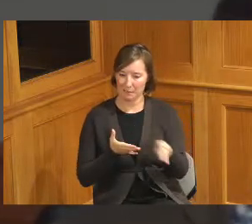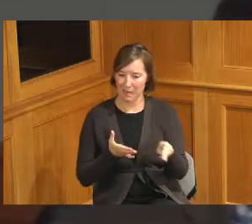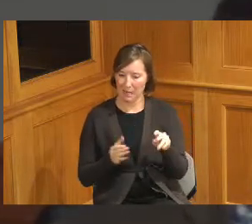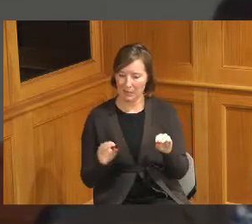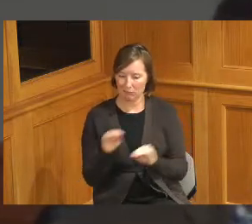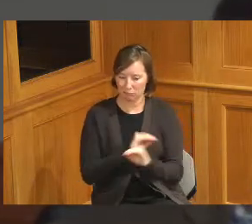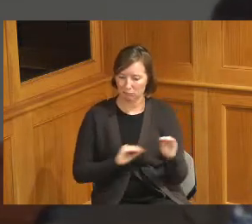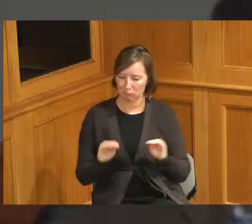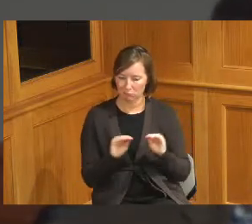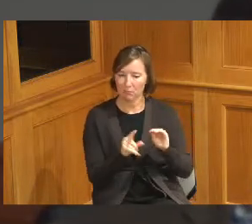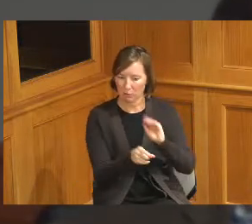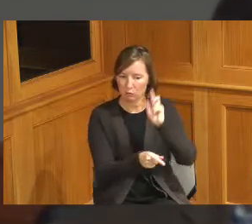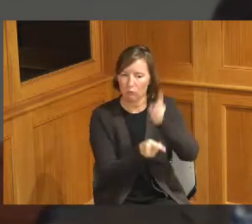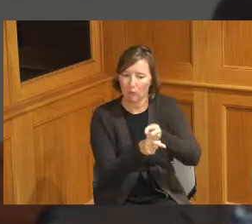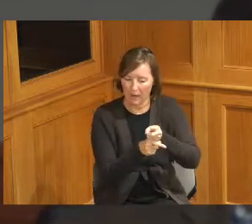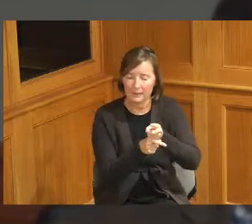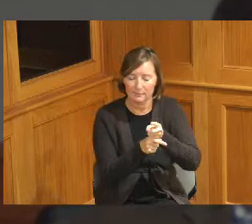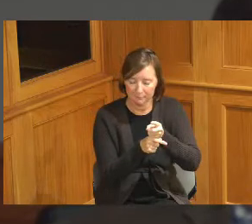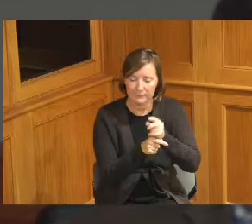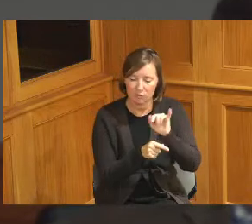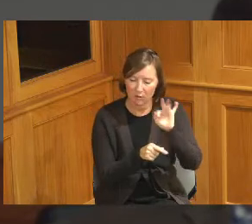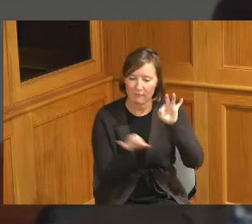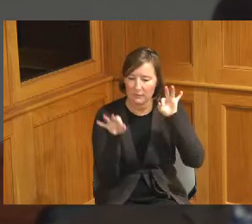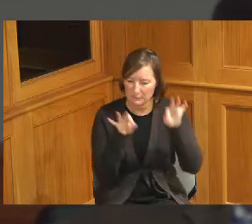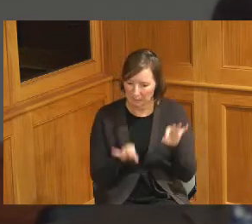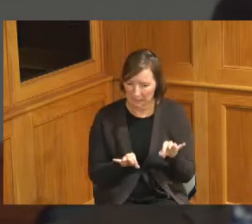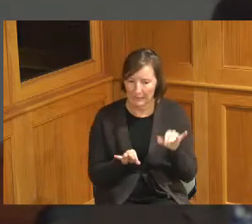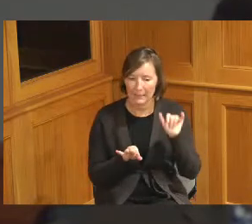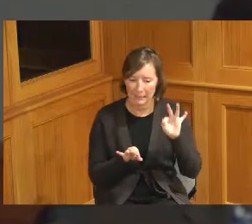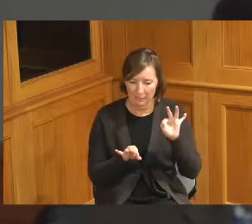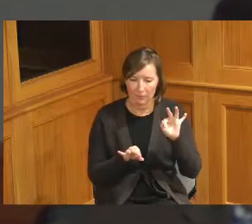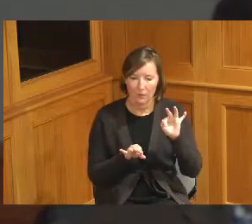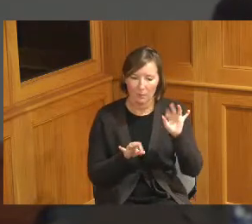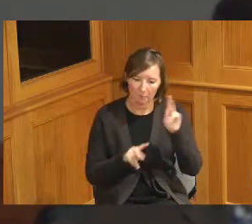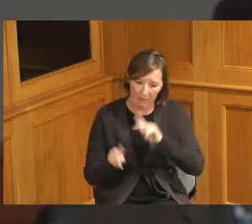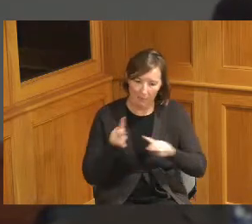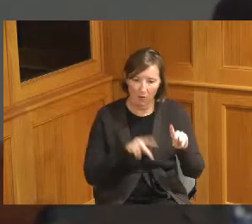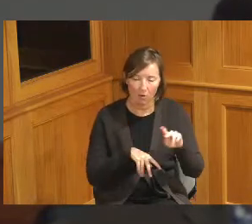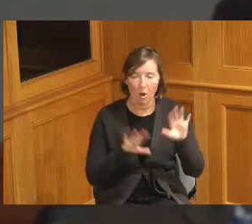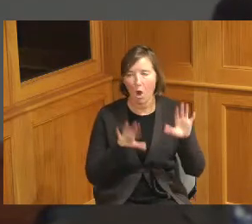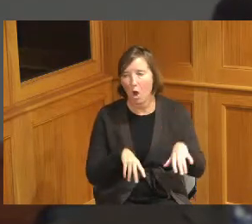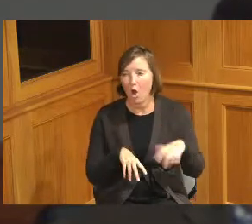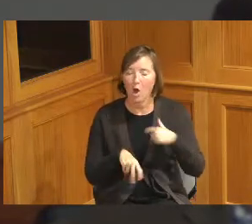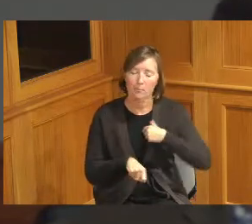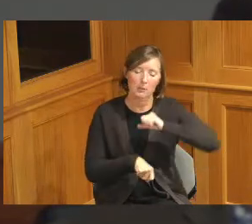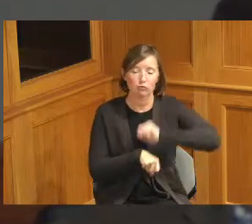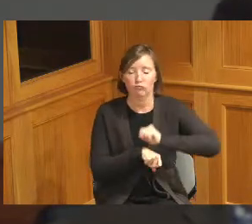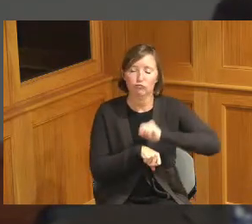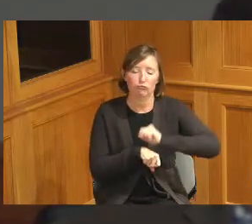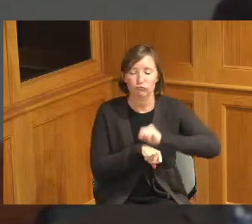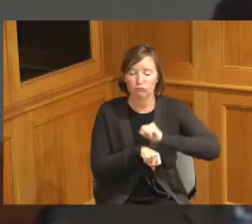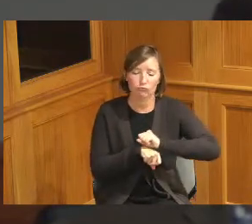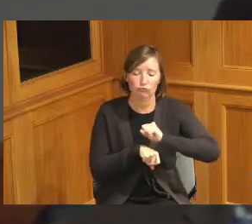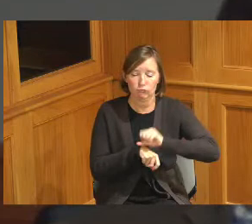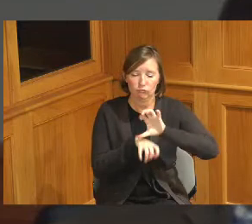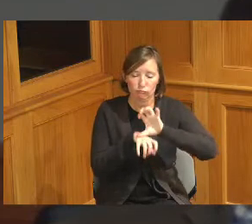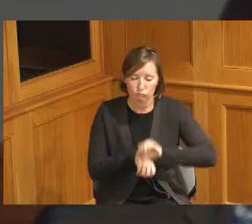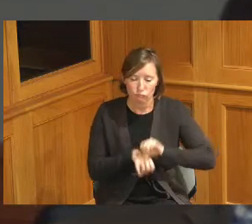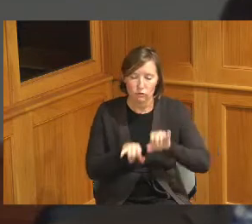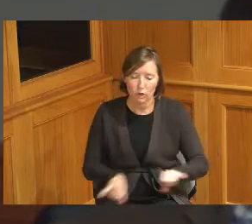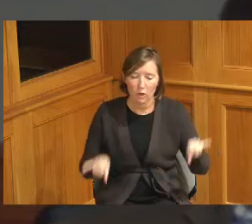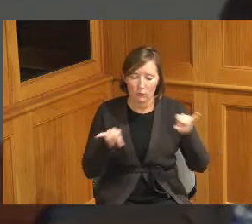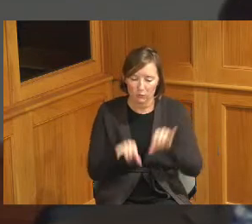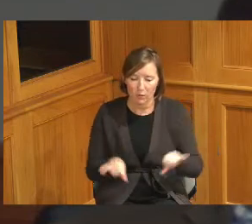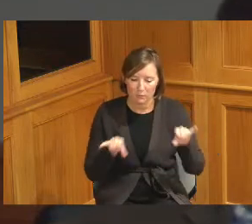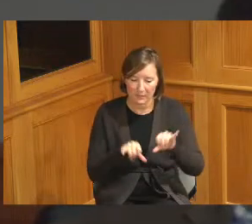you're exactly right that when we get into the habit of just doing the same amount on